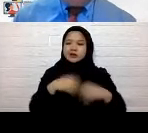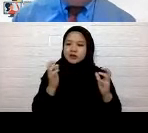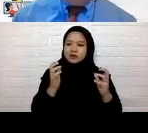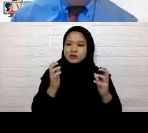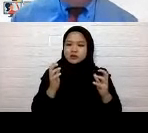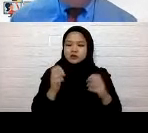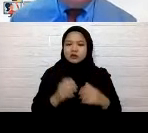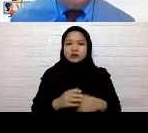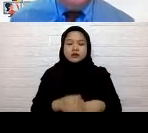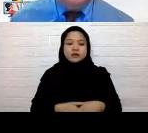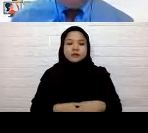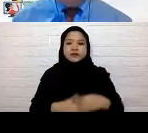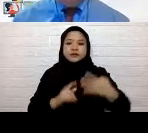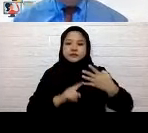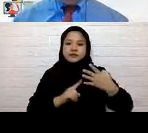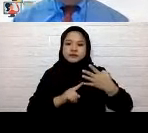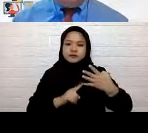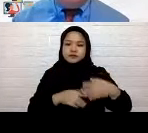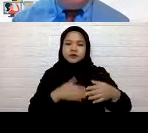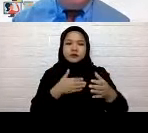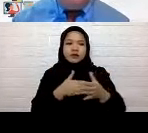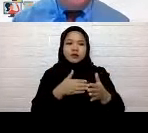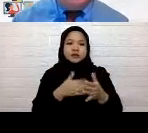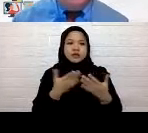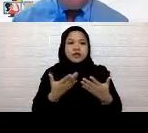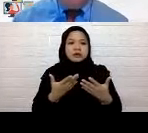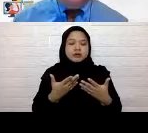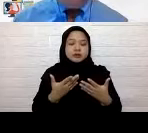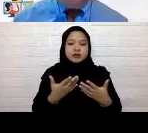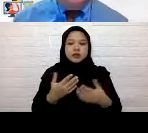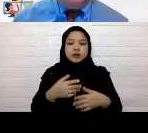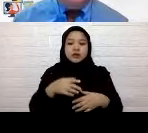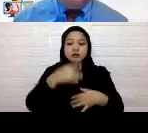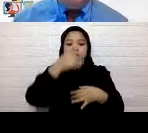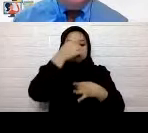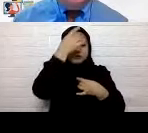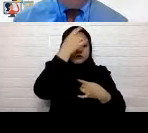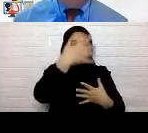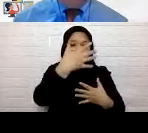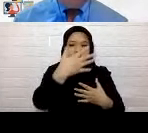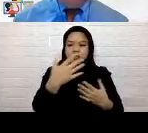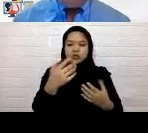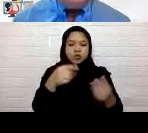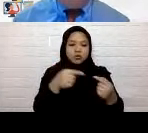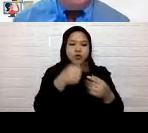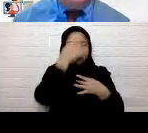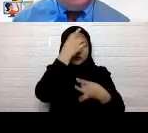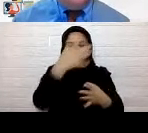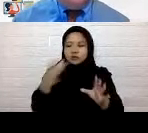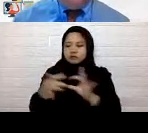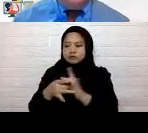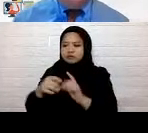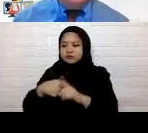of professional-client relationships? Now that we use technology so extensively, we have to